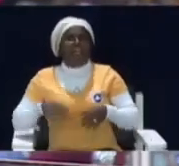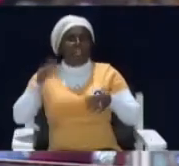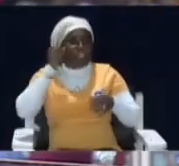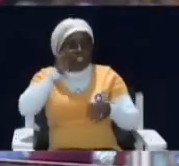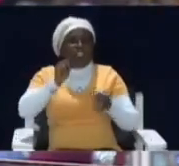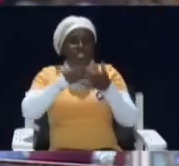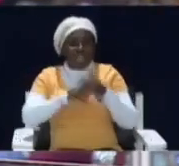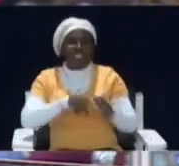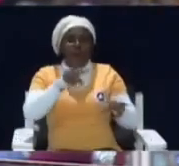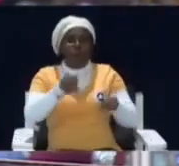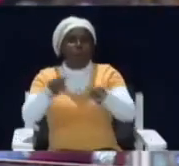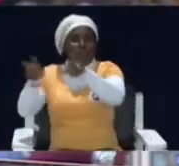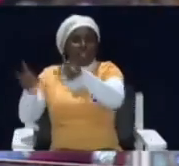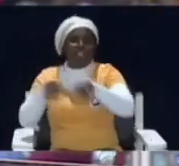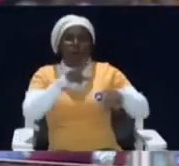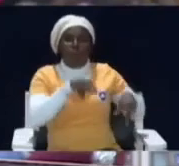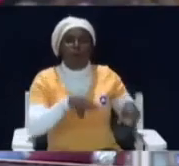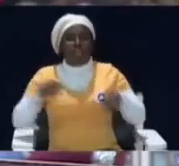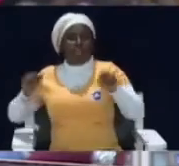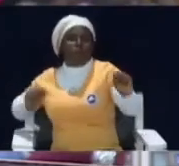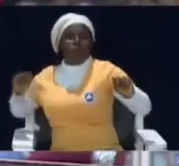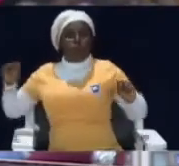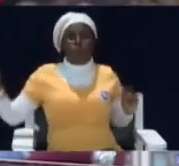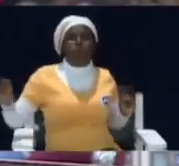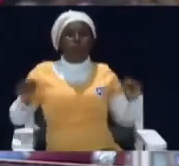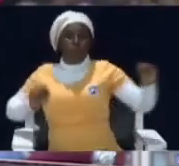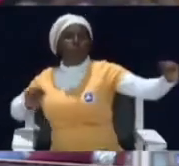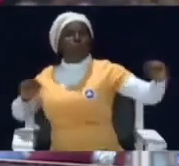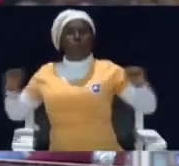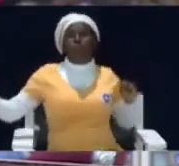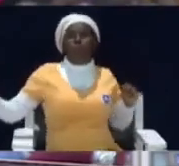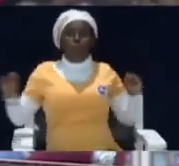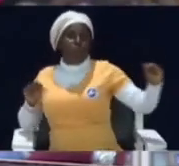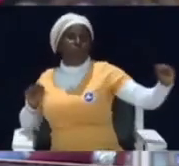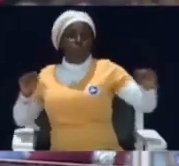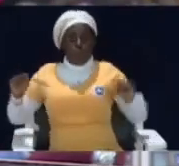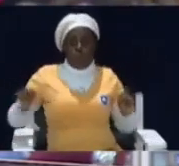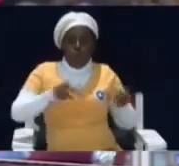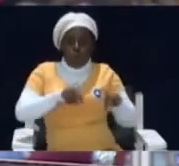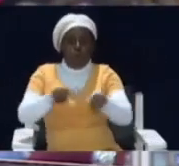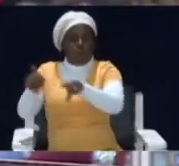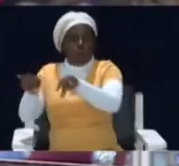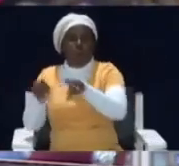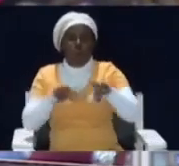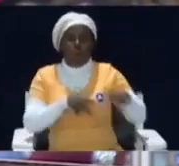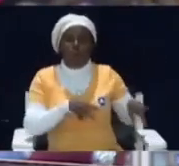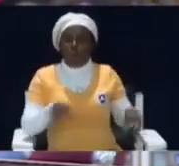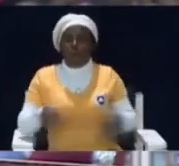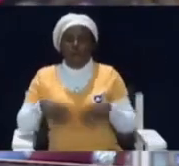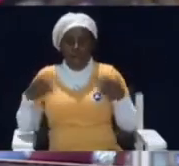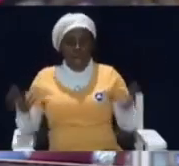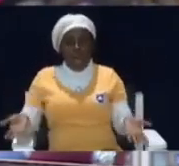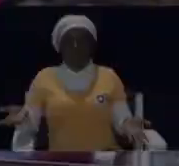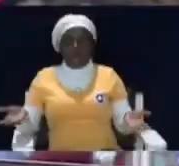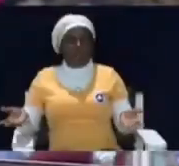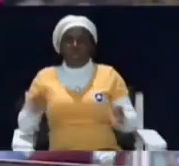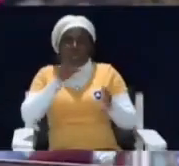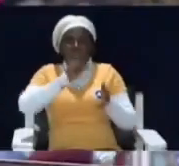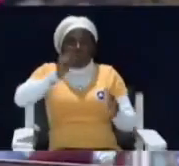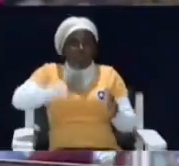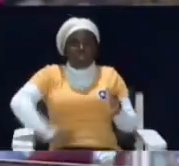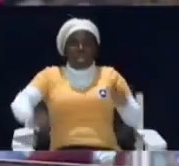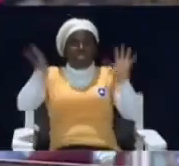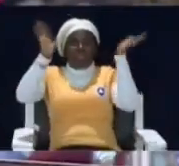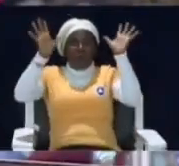took a video of herself walking up and down to loosen up. When she brought forth, no section, no CS,